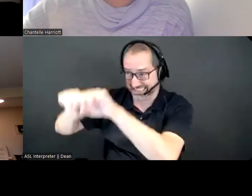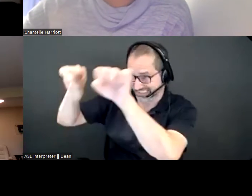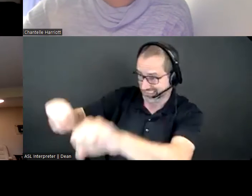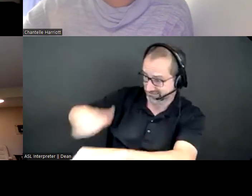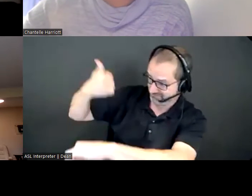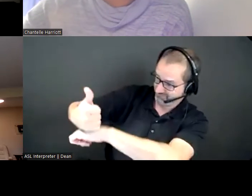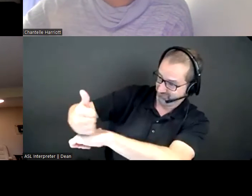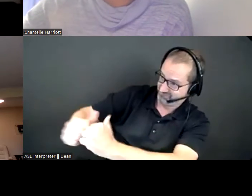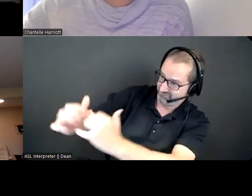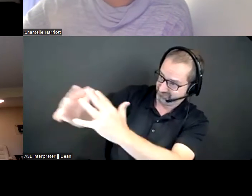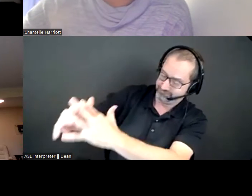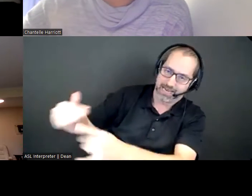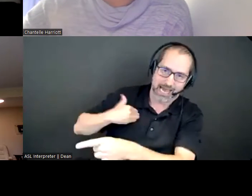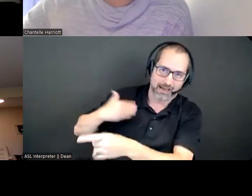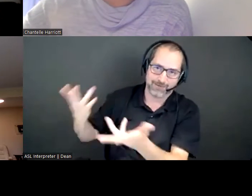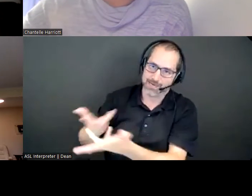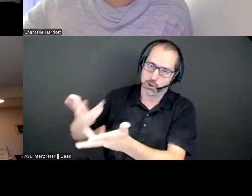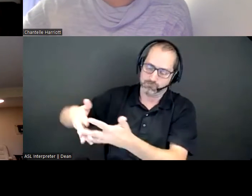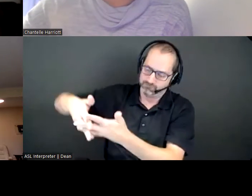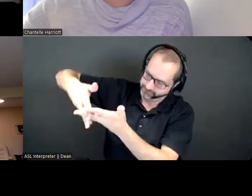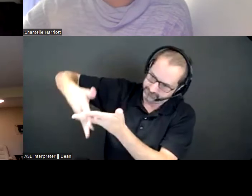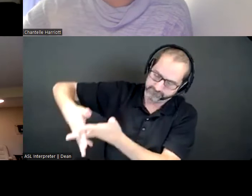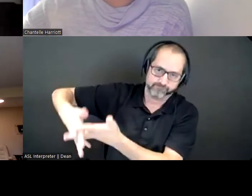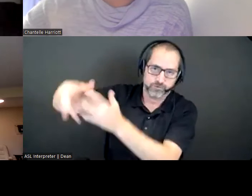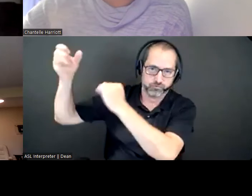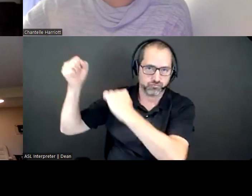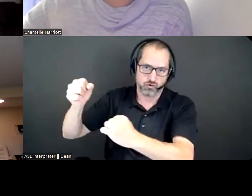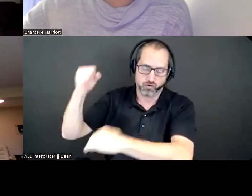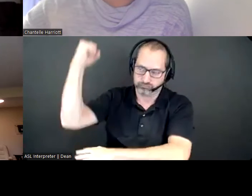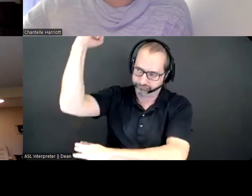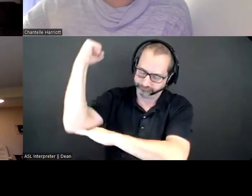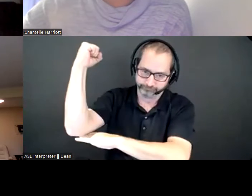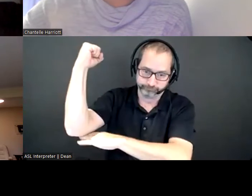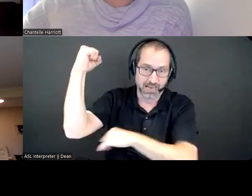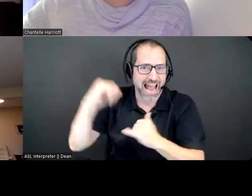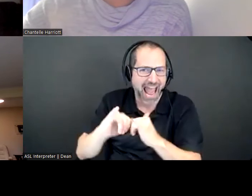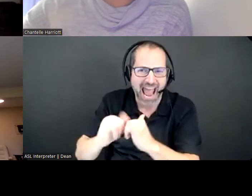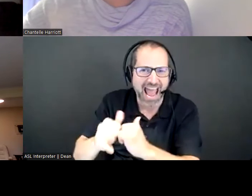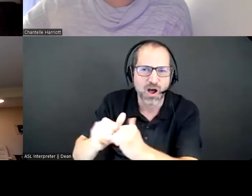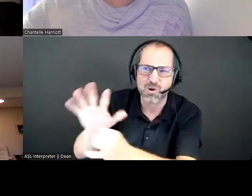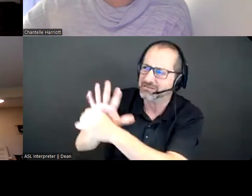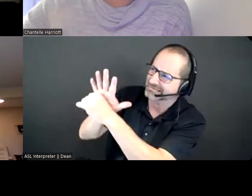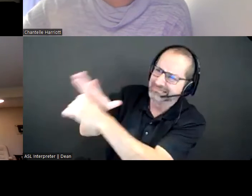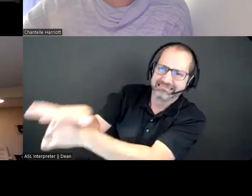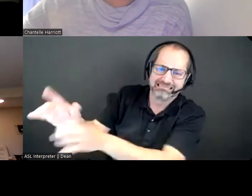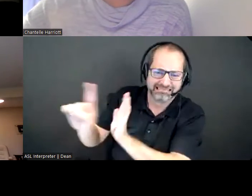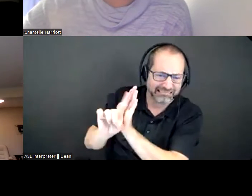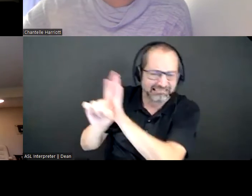in really large ways, and so it's a real challenge to overcome that.